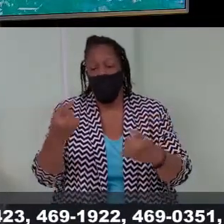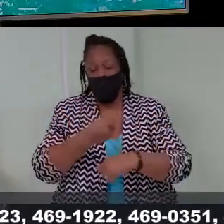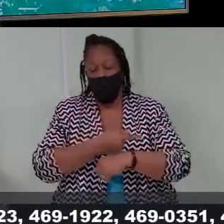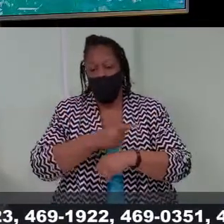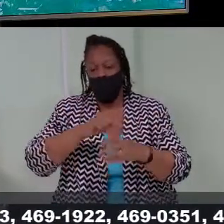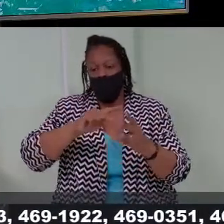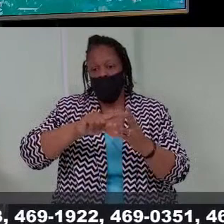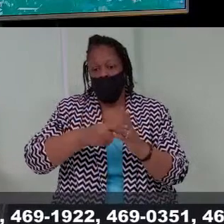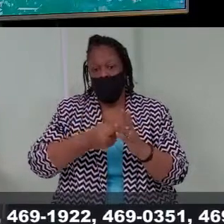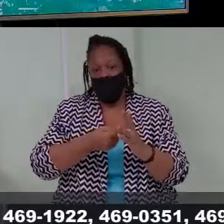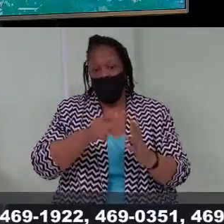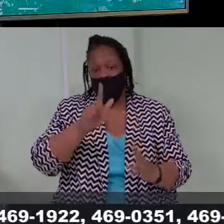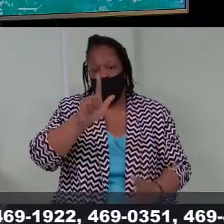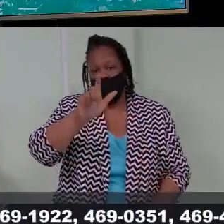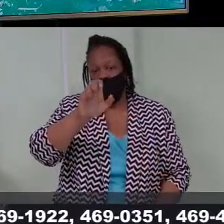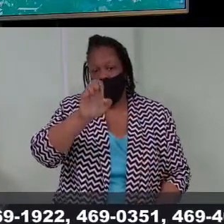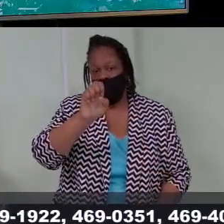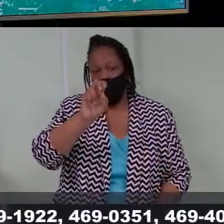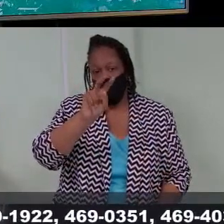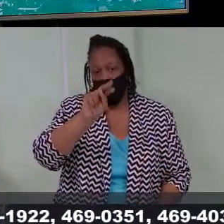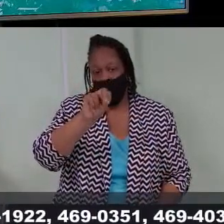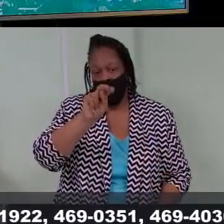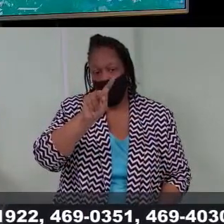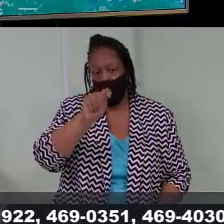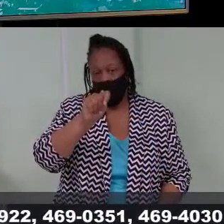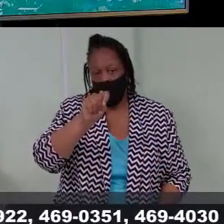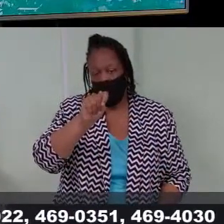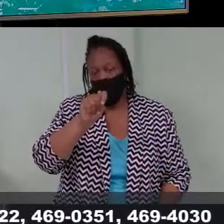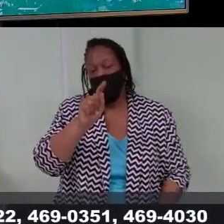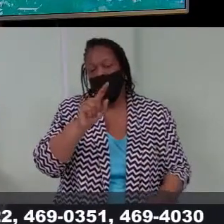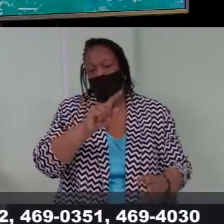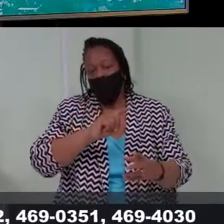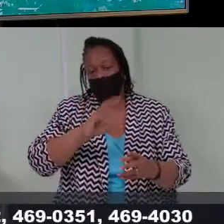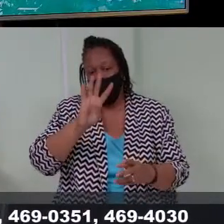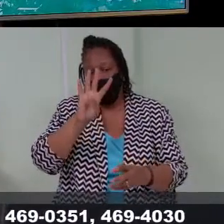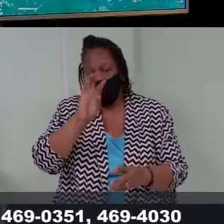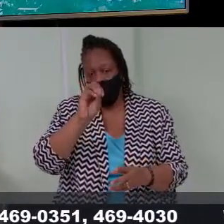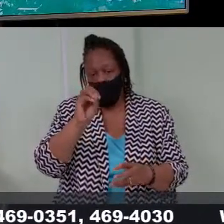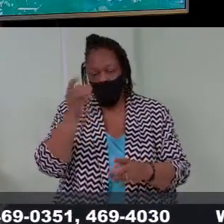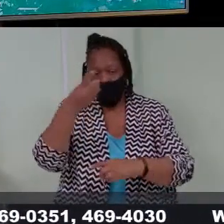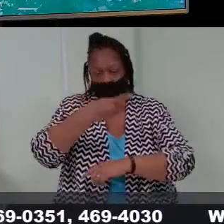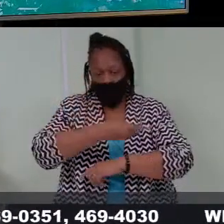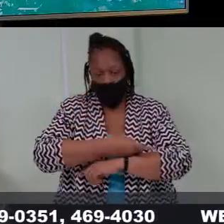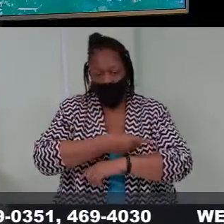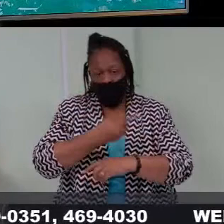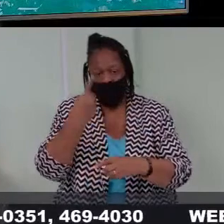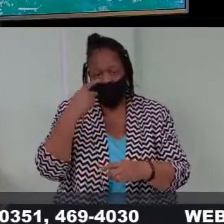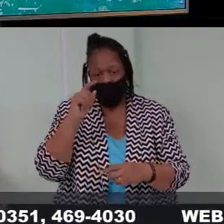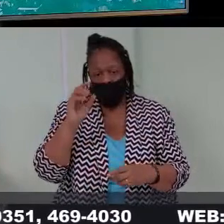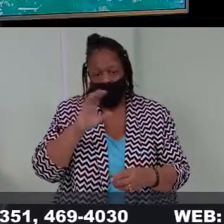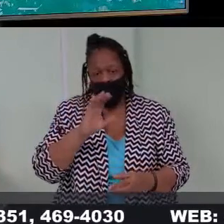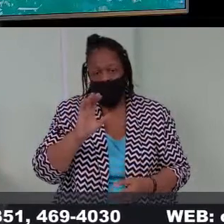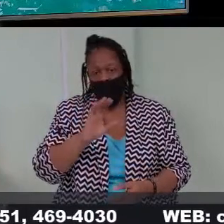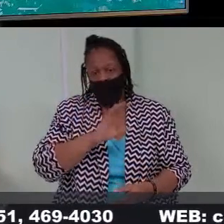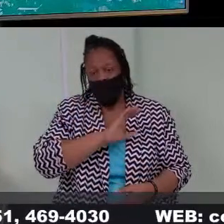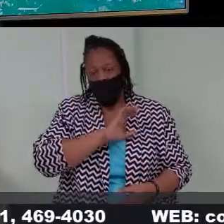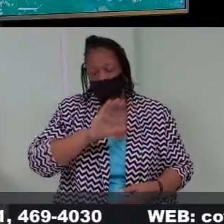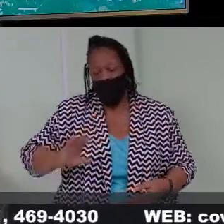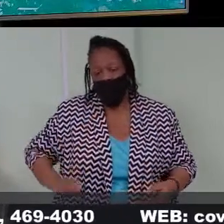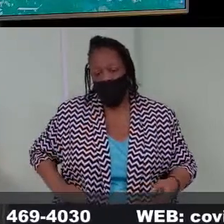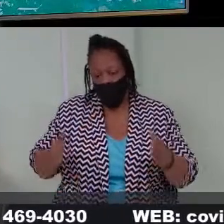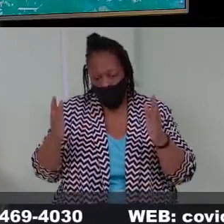Lenten period, a very holy time in Christianity that focuses on